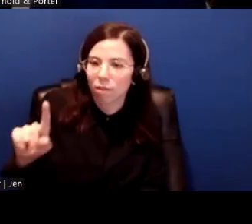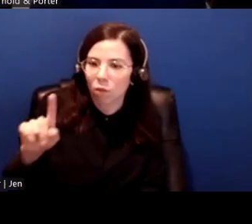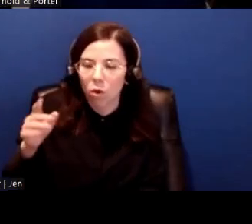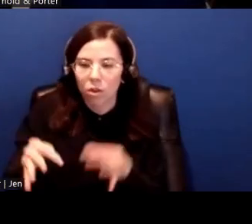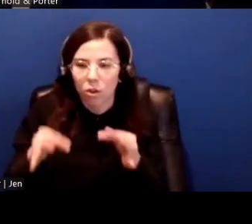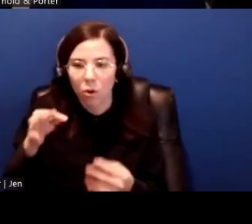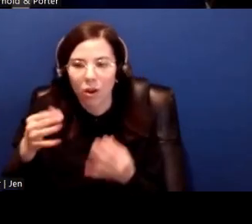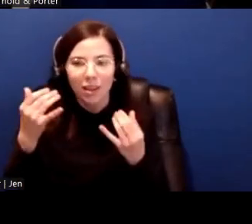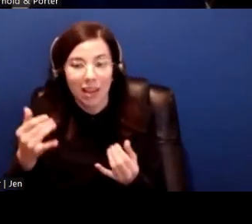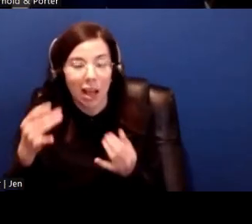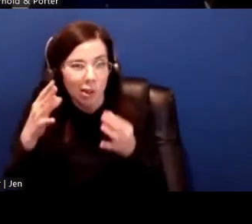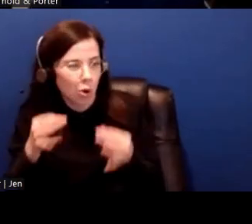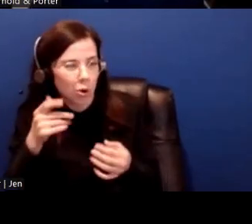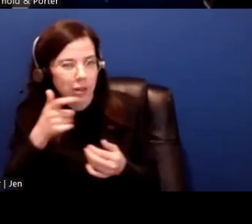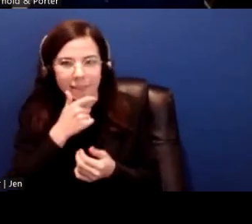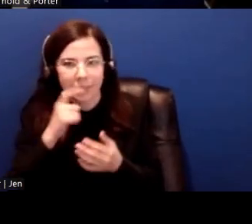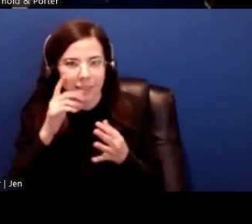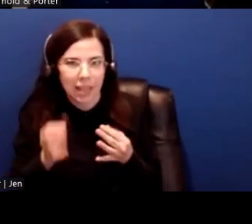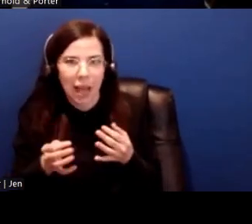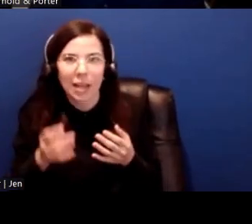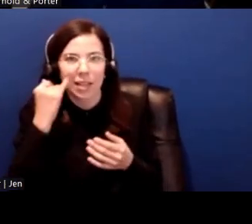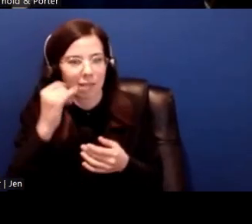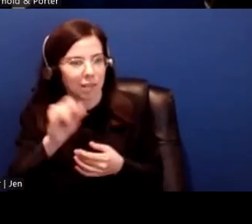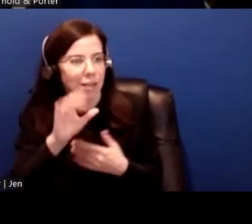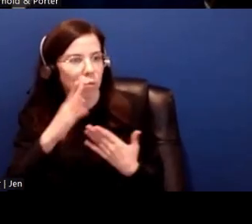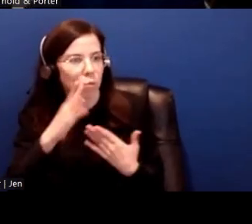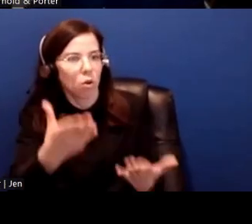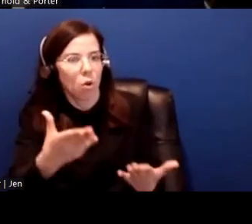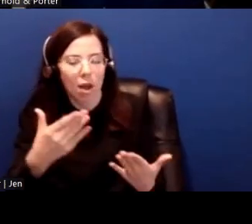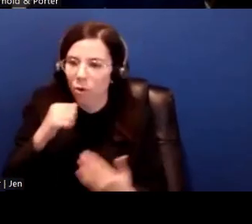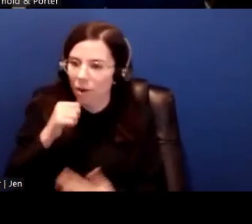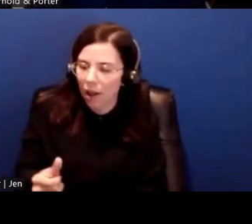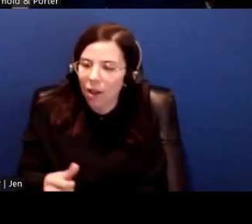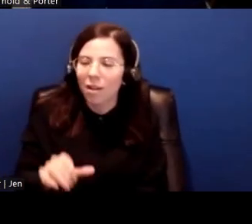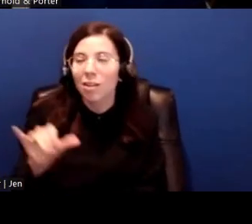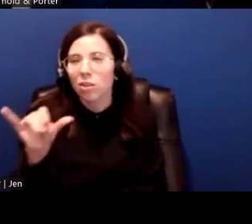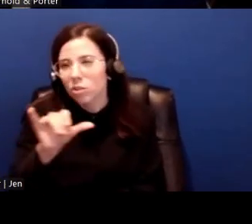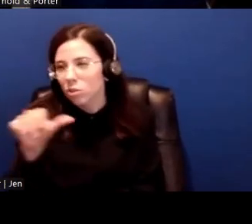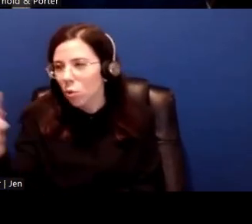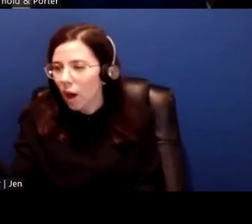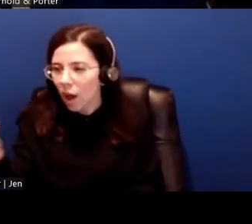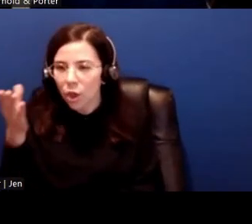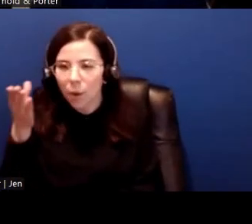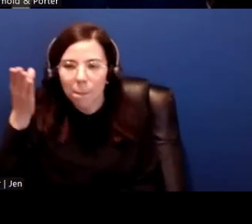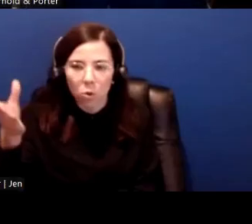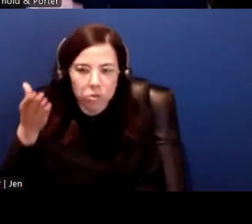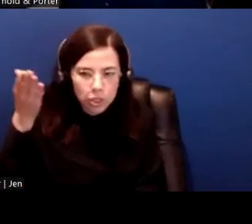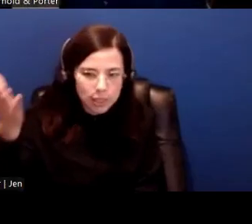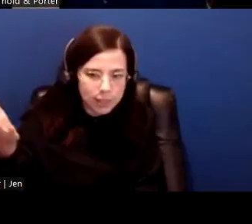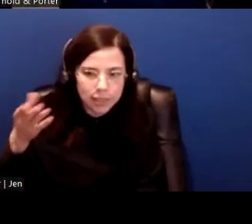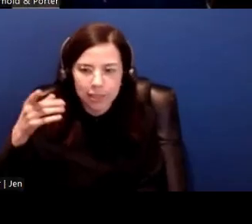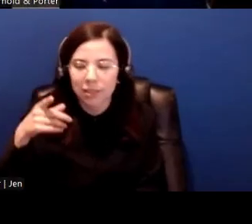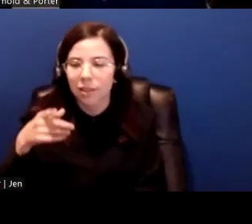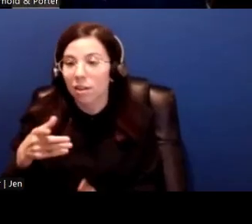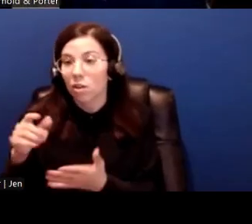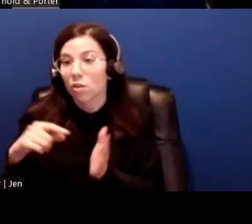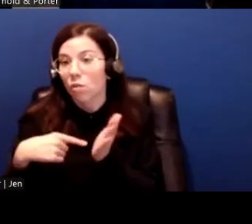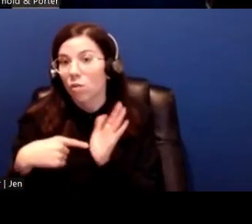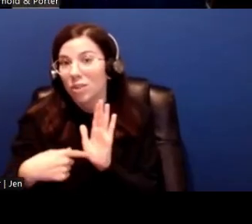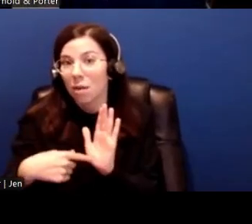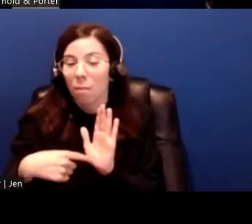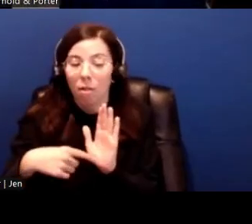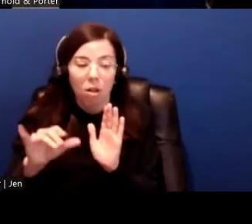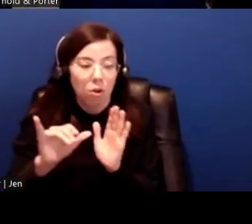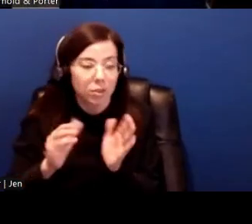turned over. There's also many other motions that get filed along the way. There are standard motions to dismiss because of things like